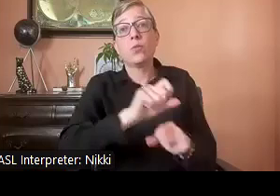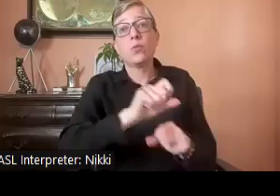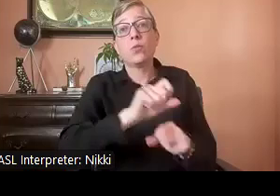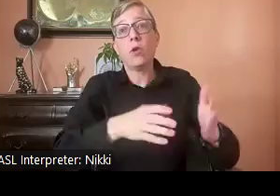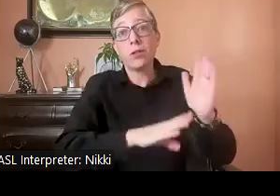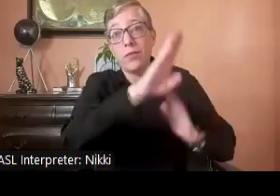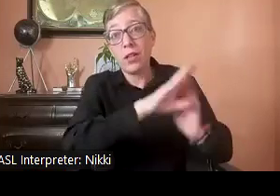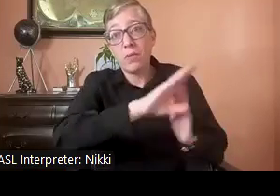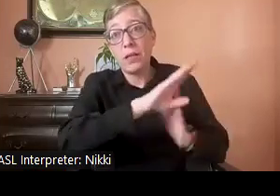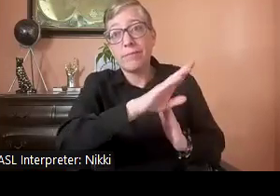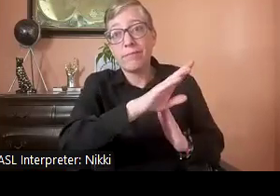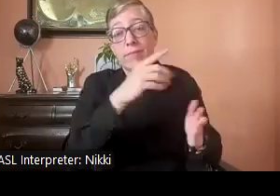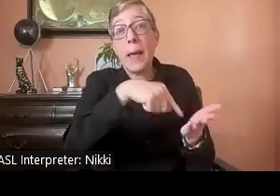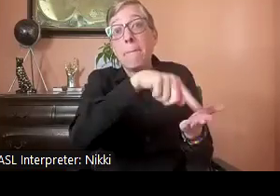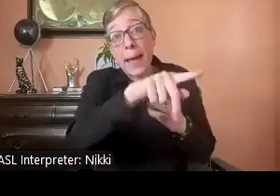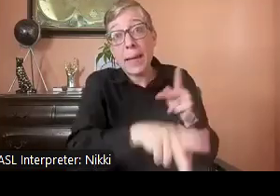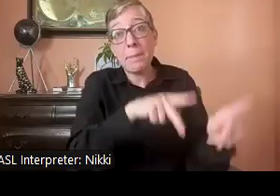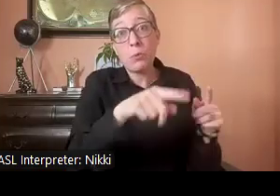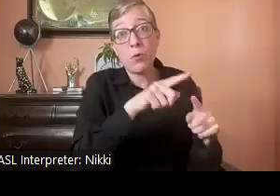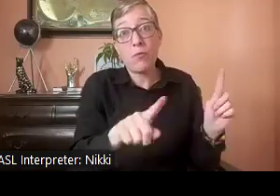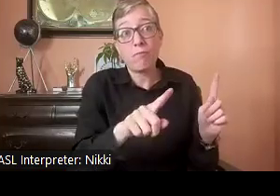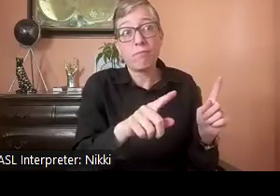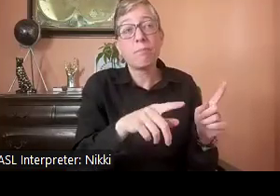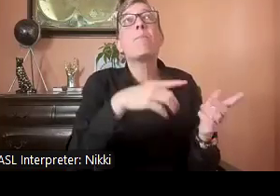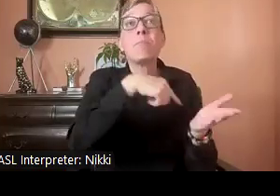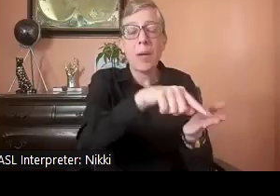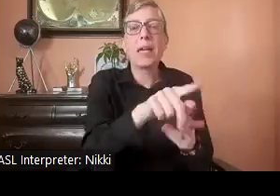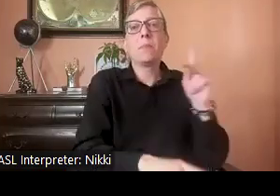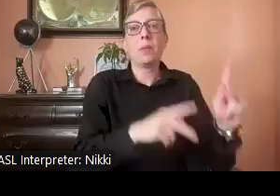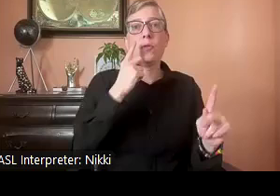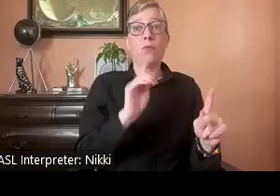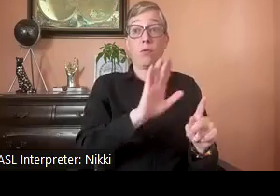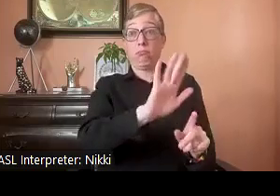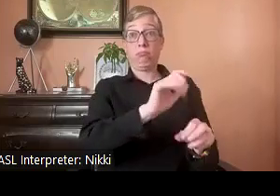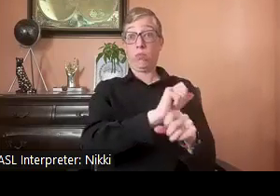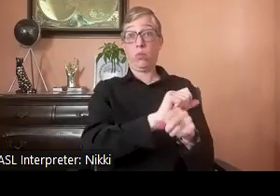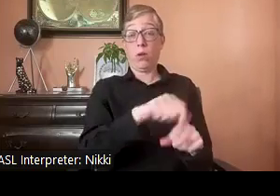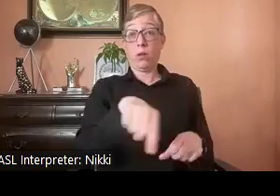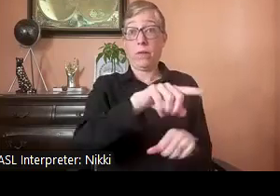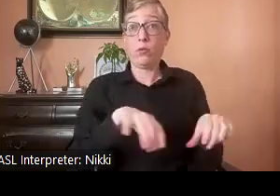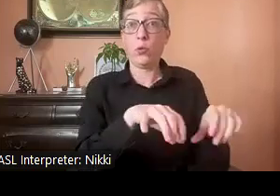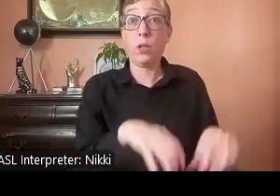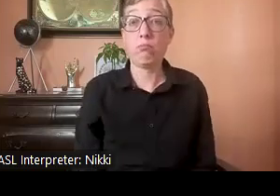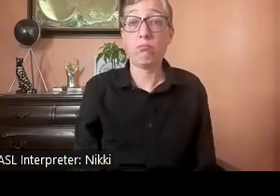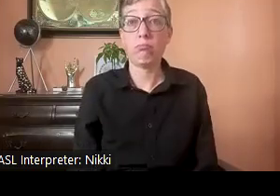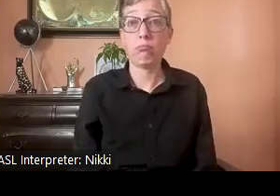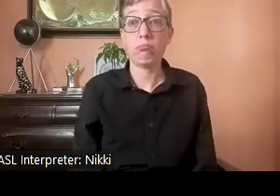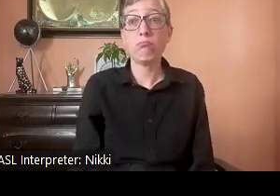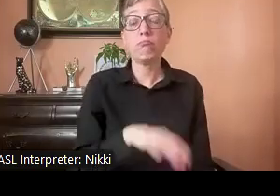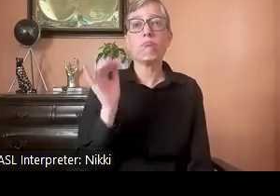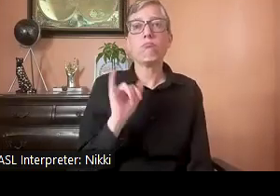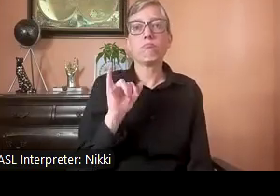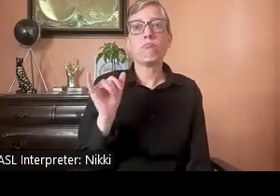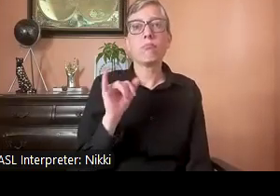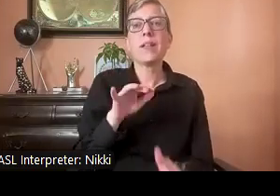are paid for what they're doing, the life-saving work that they're doing. I also think, I don't know, like alternative